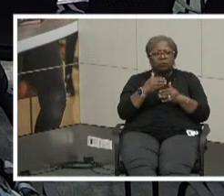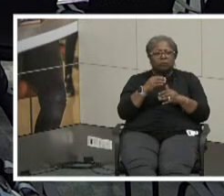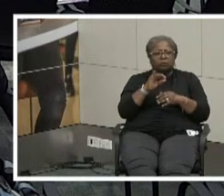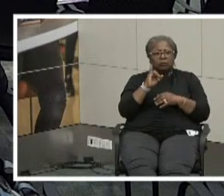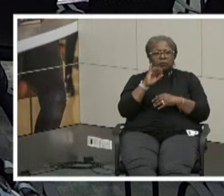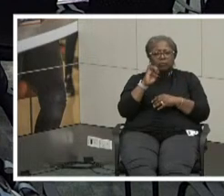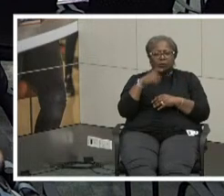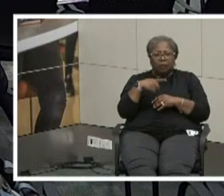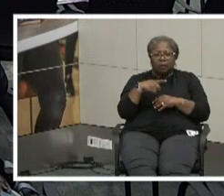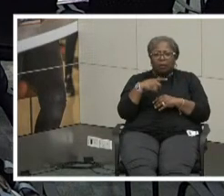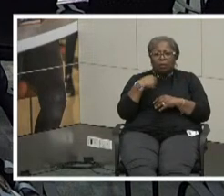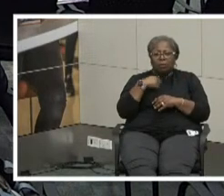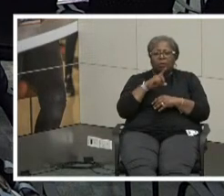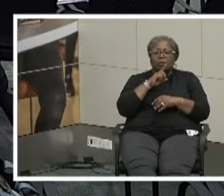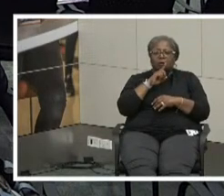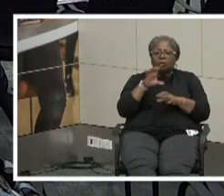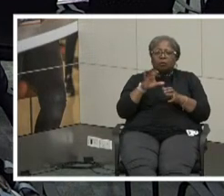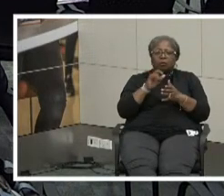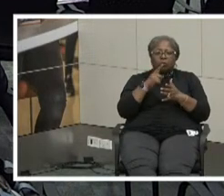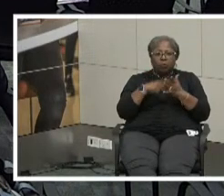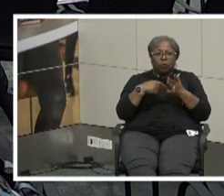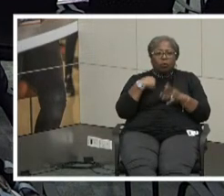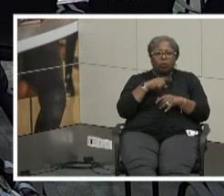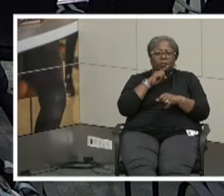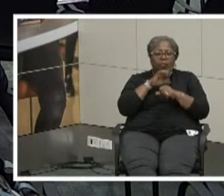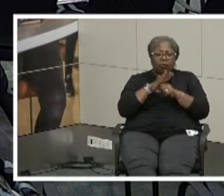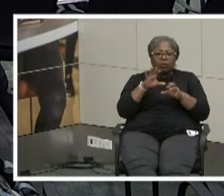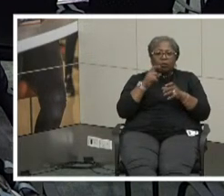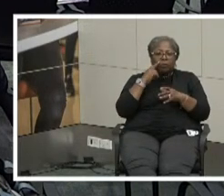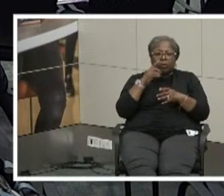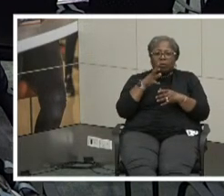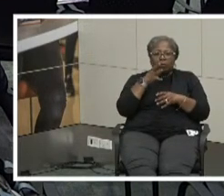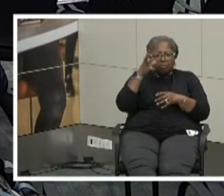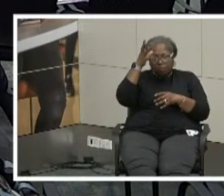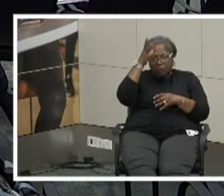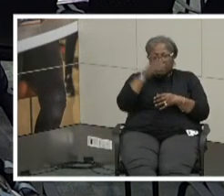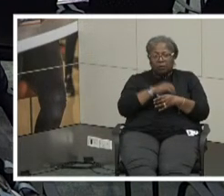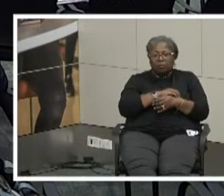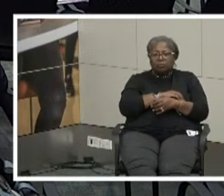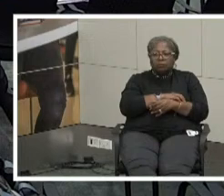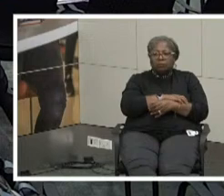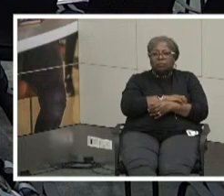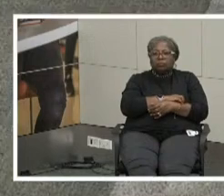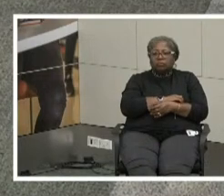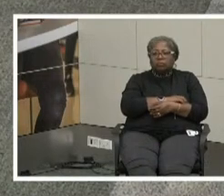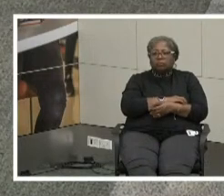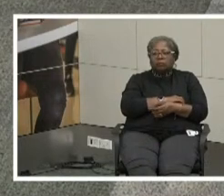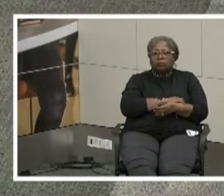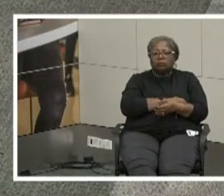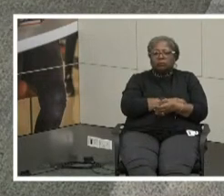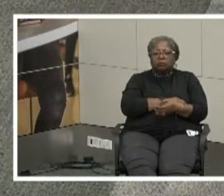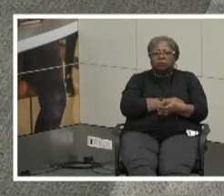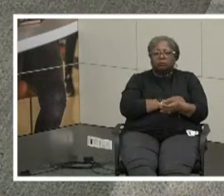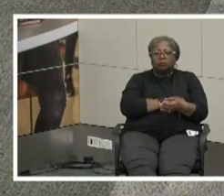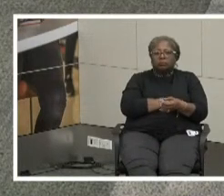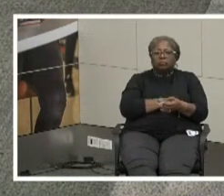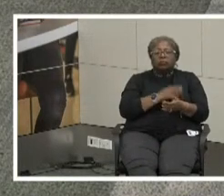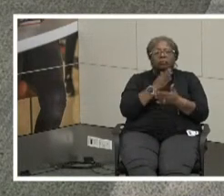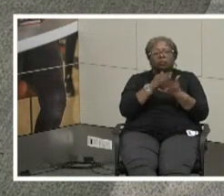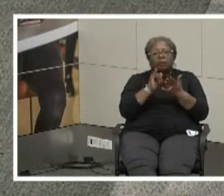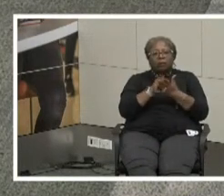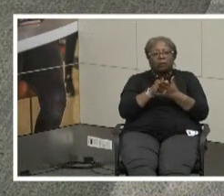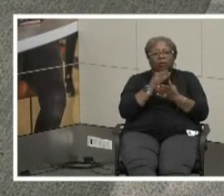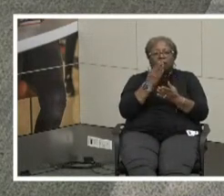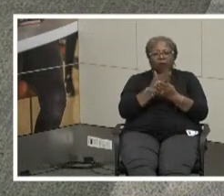IEP that we're actually doing what we're committing to doing with the parents and so part of that folder summary looked